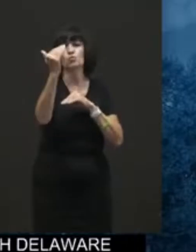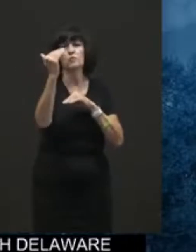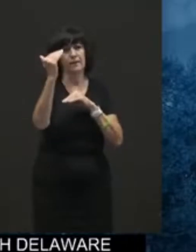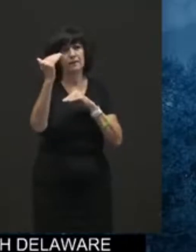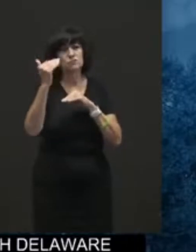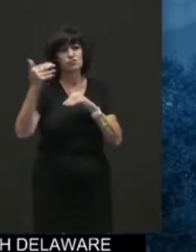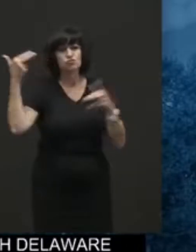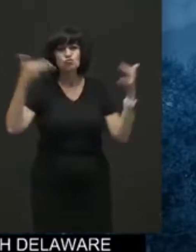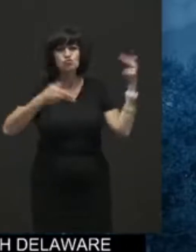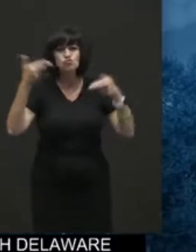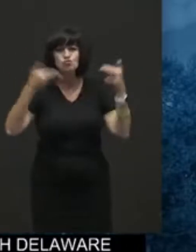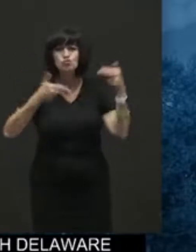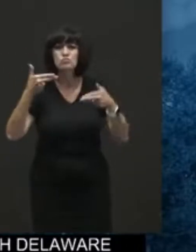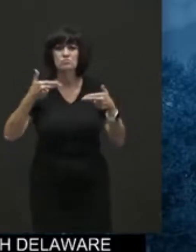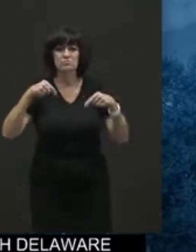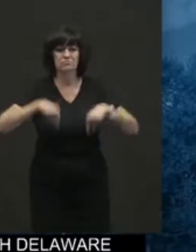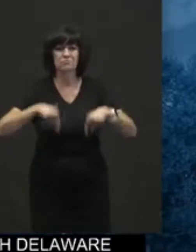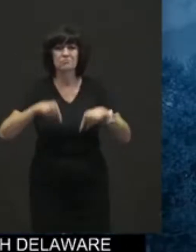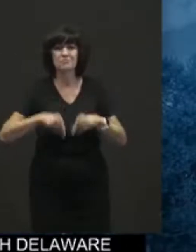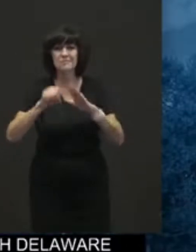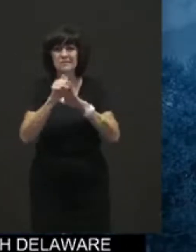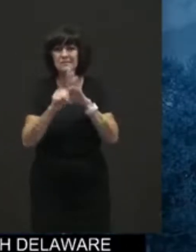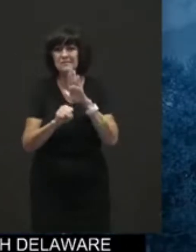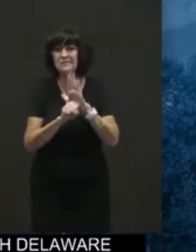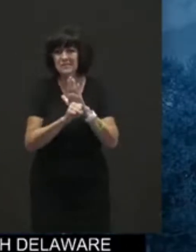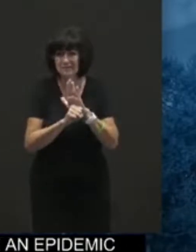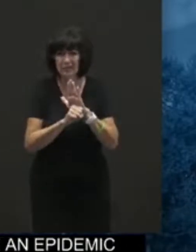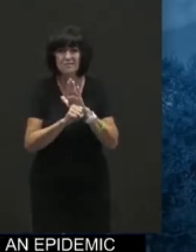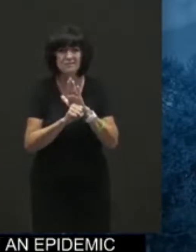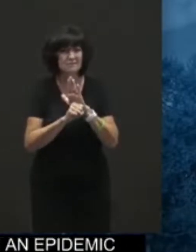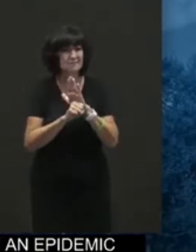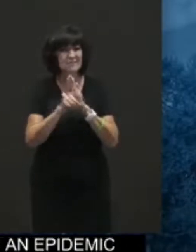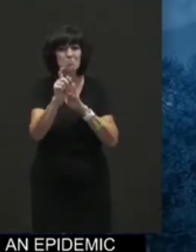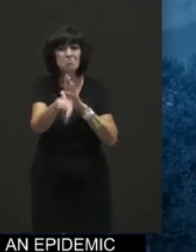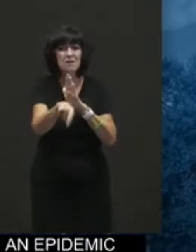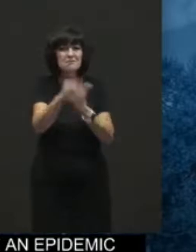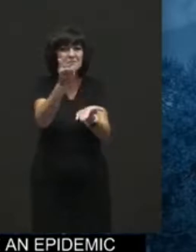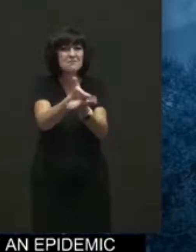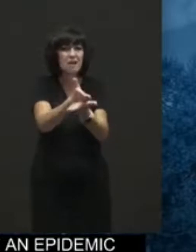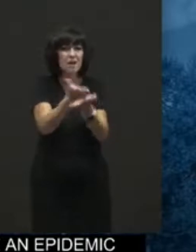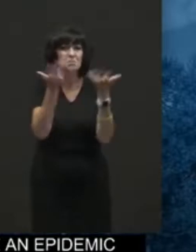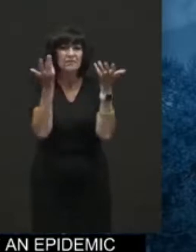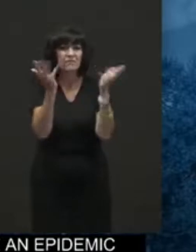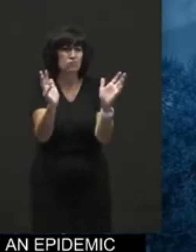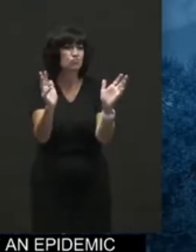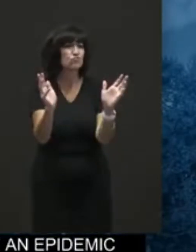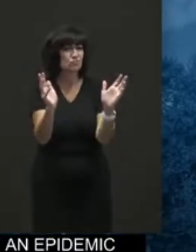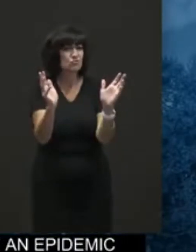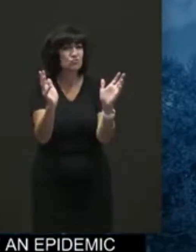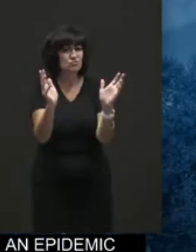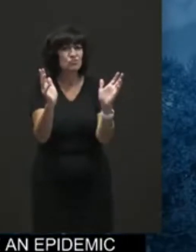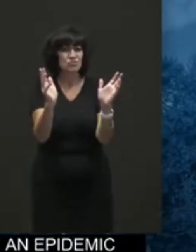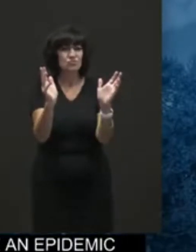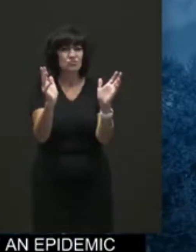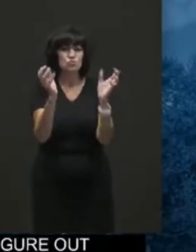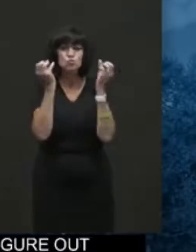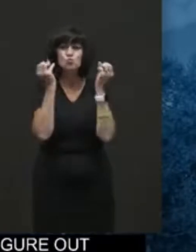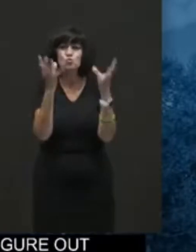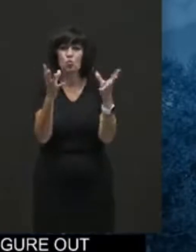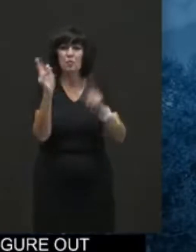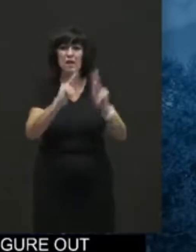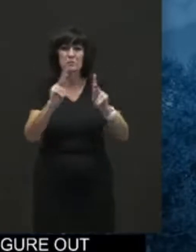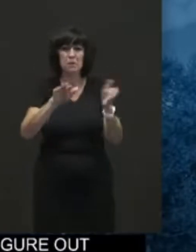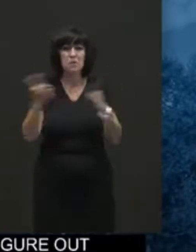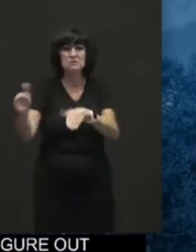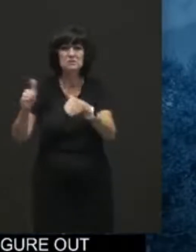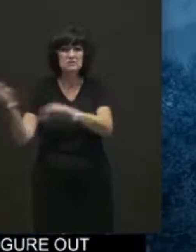to really figure out better ways to stop it and push it down. With respect to the gatherings itself,